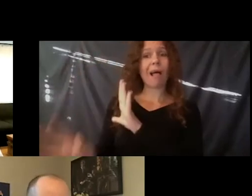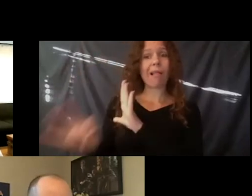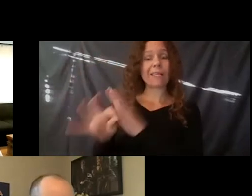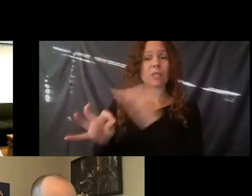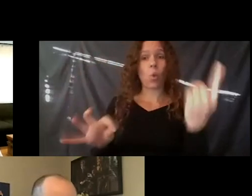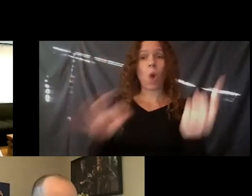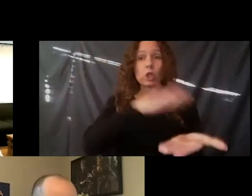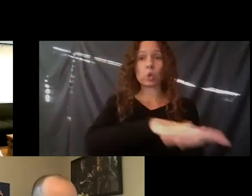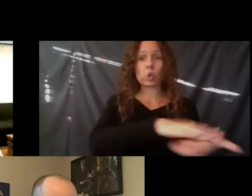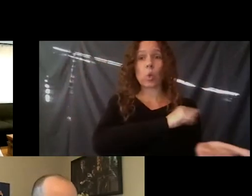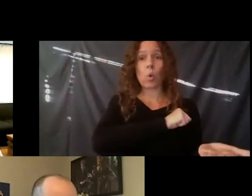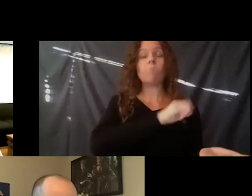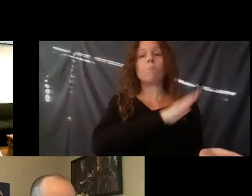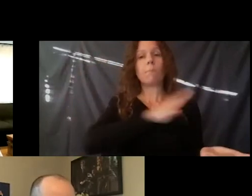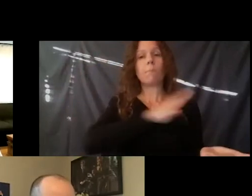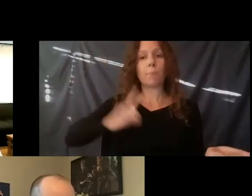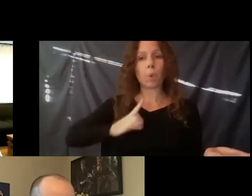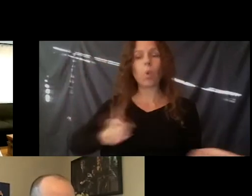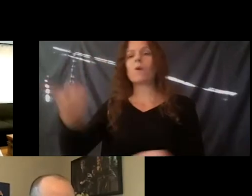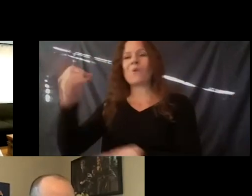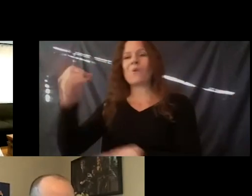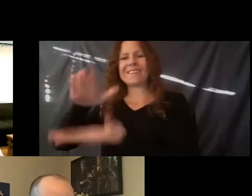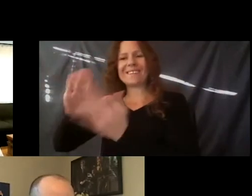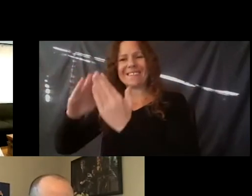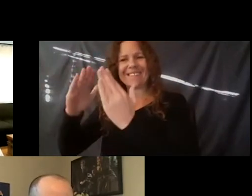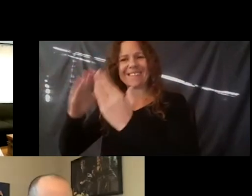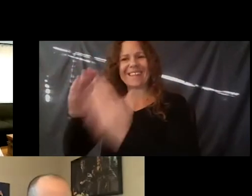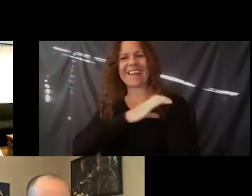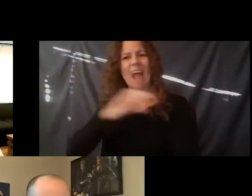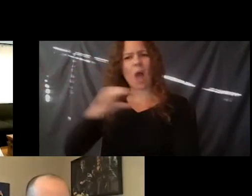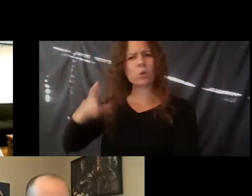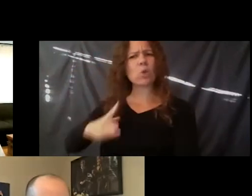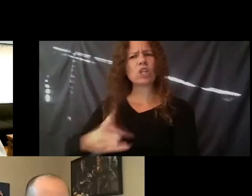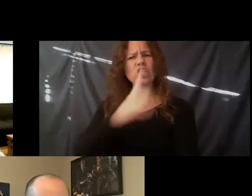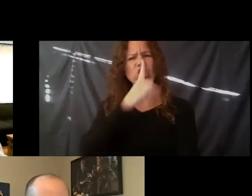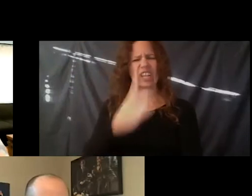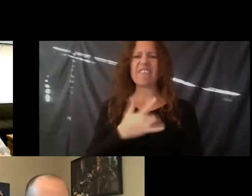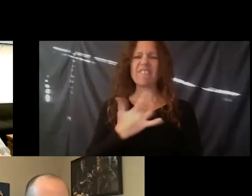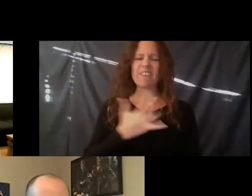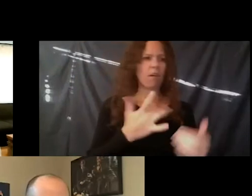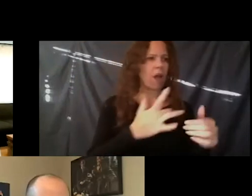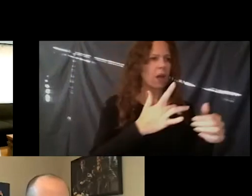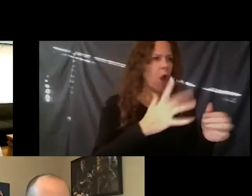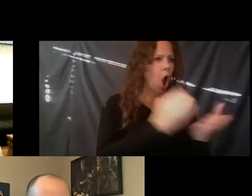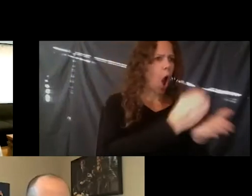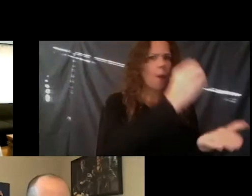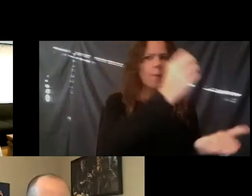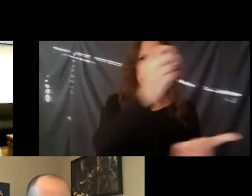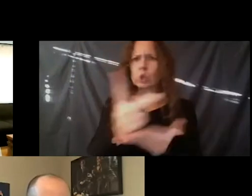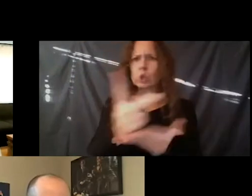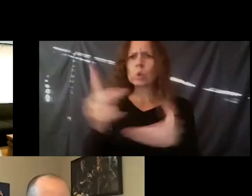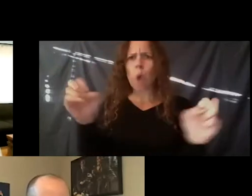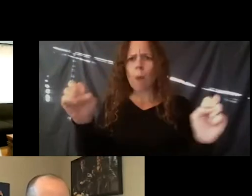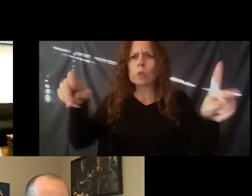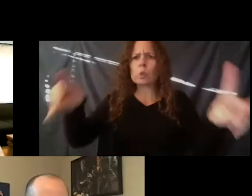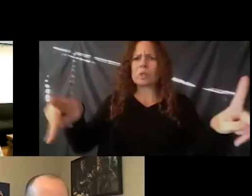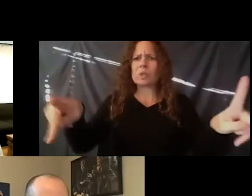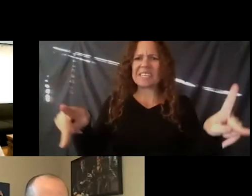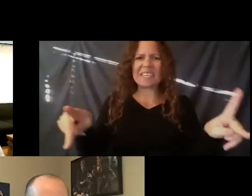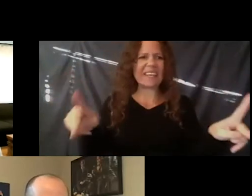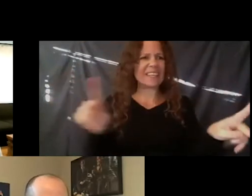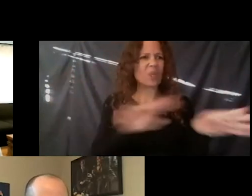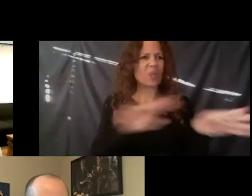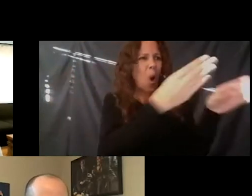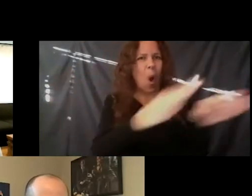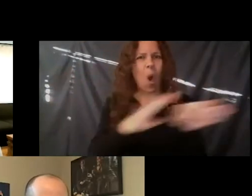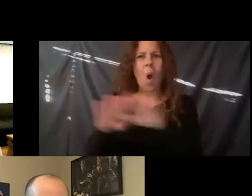one to a city council. So we feel very proud of opening doors, dragging people inside, right? And saying, we need